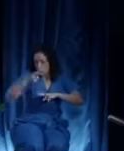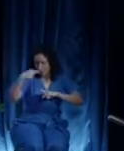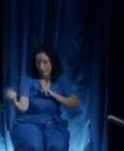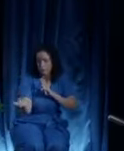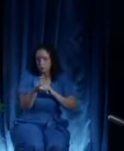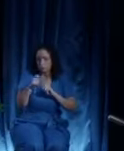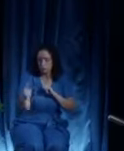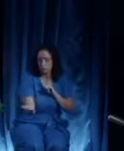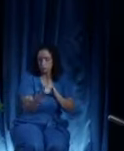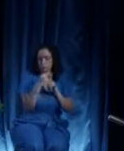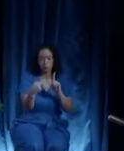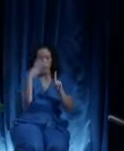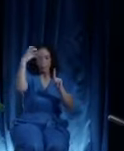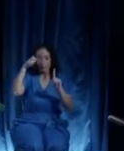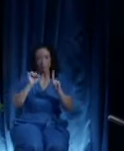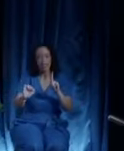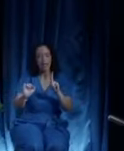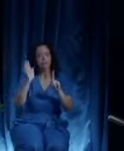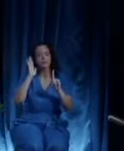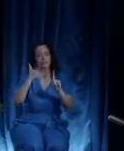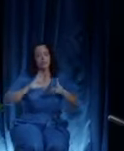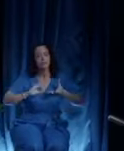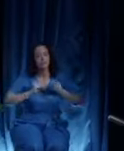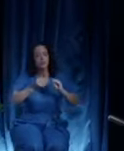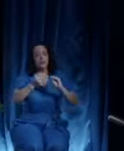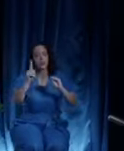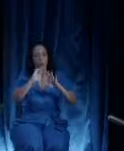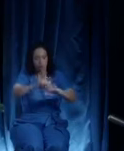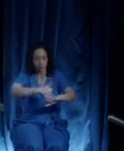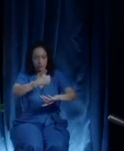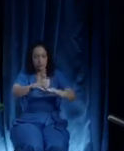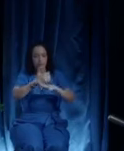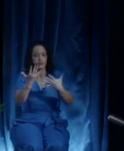did before, you have to create within the English